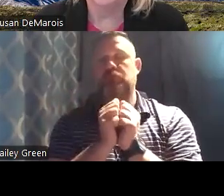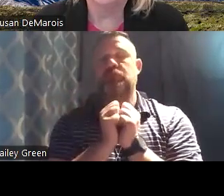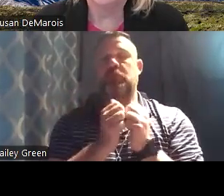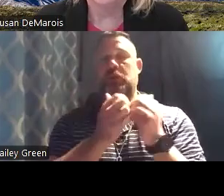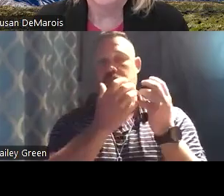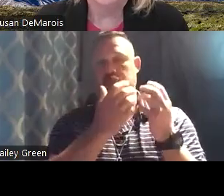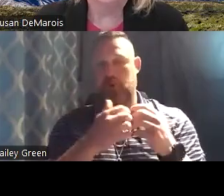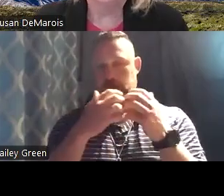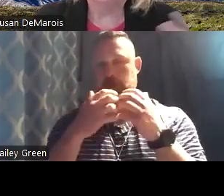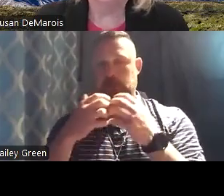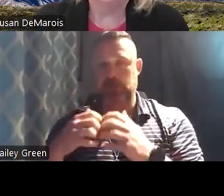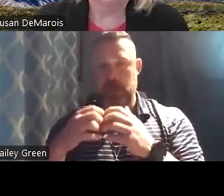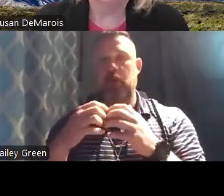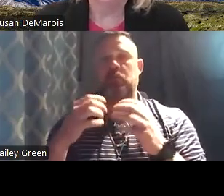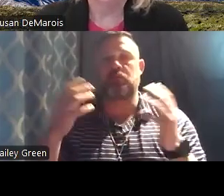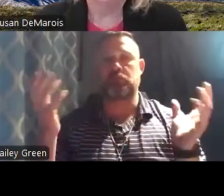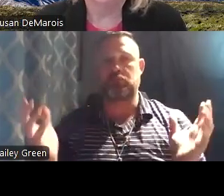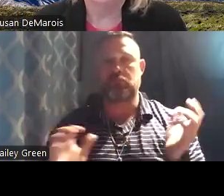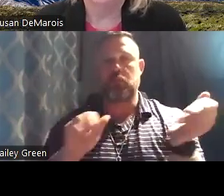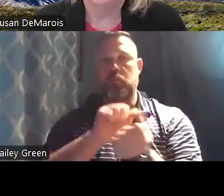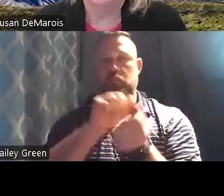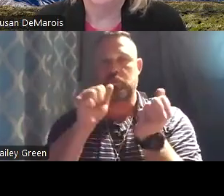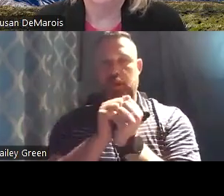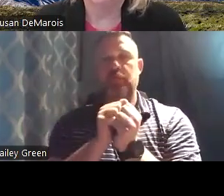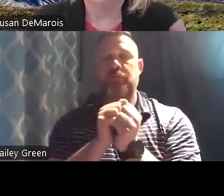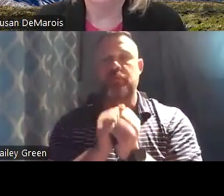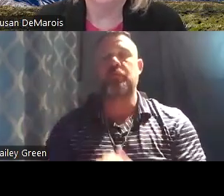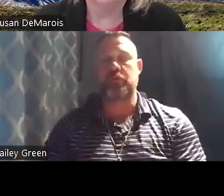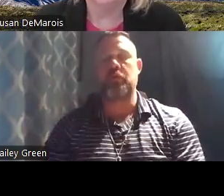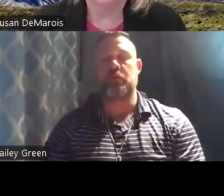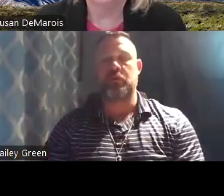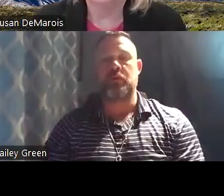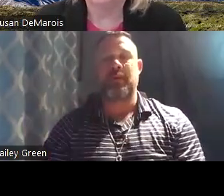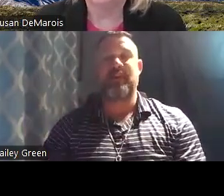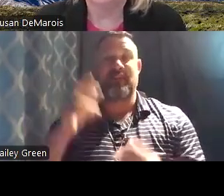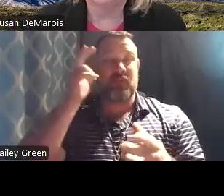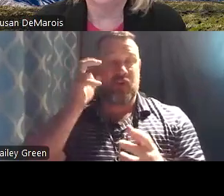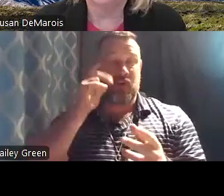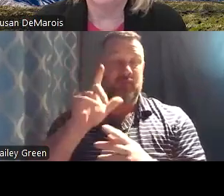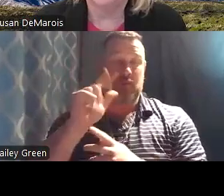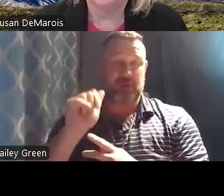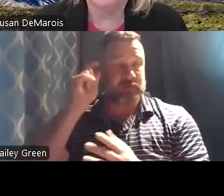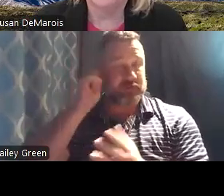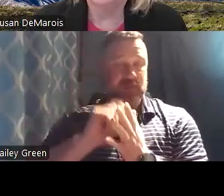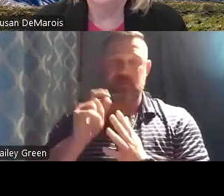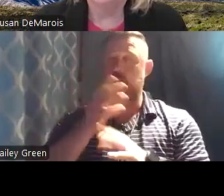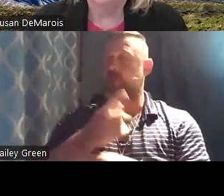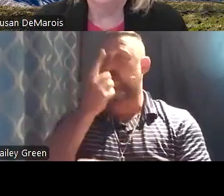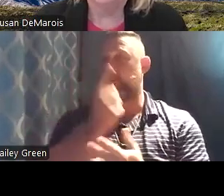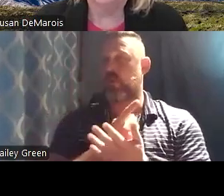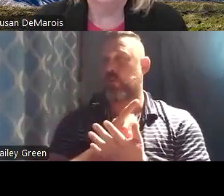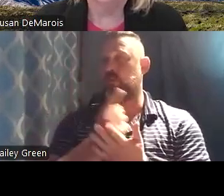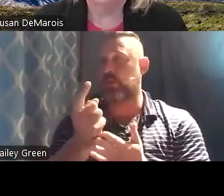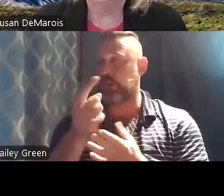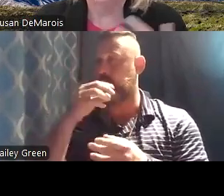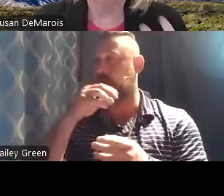silos. And what we've heard from Los Angeles, as the secretary said, she spent well over a week in